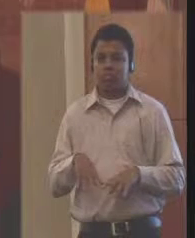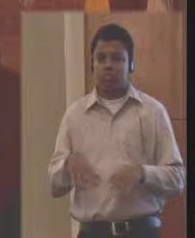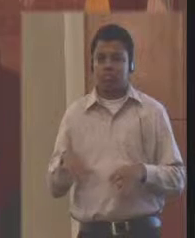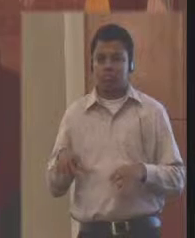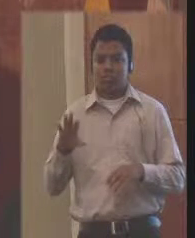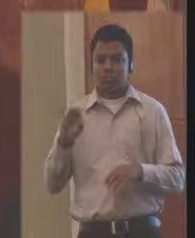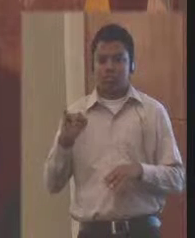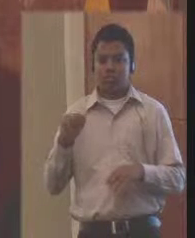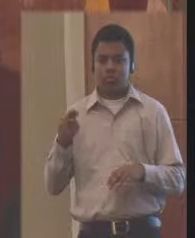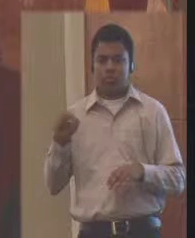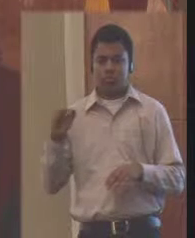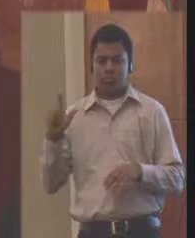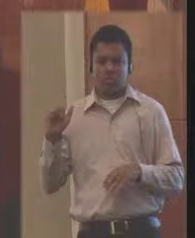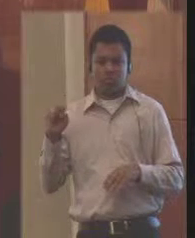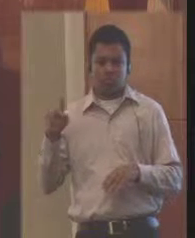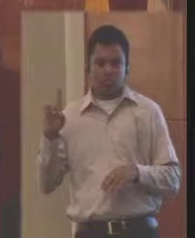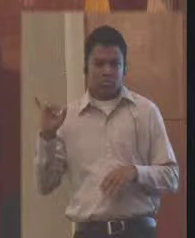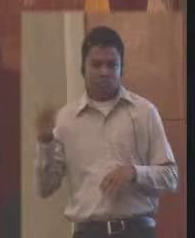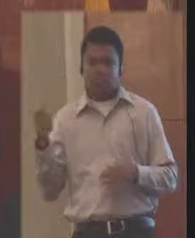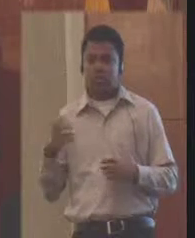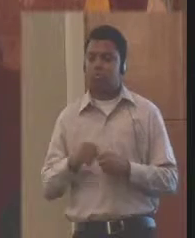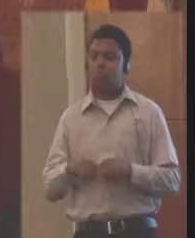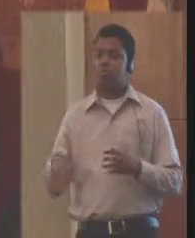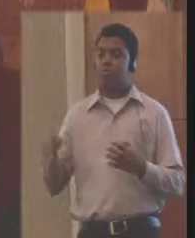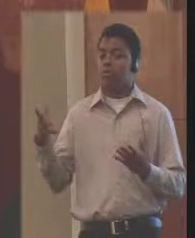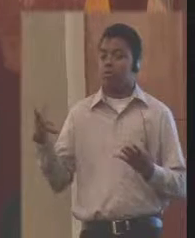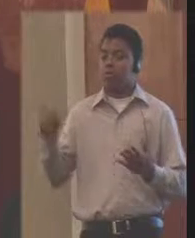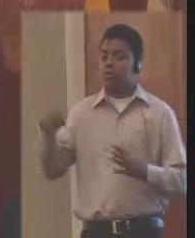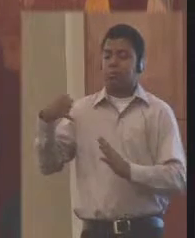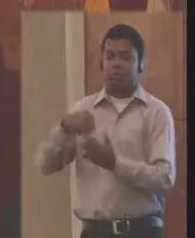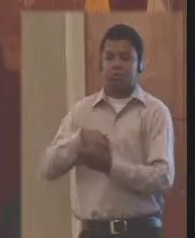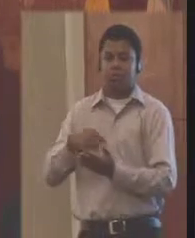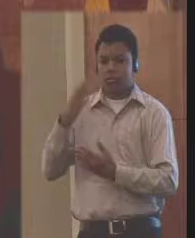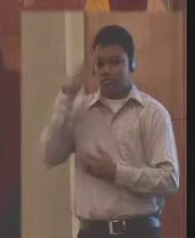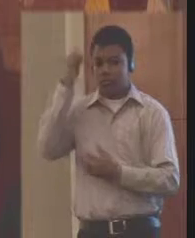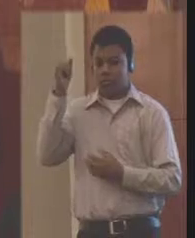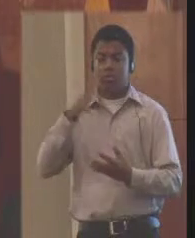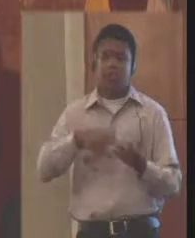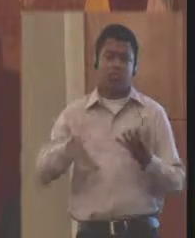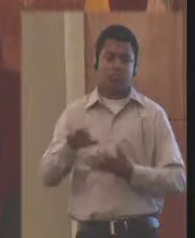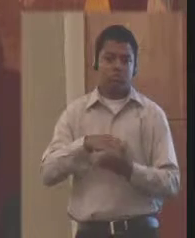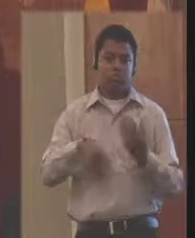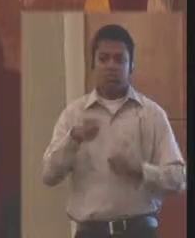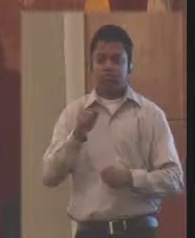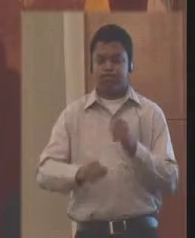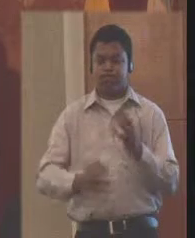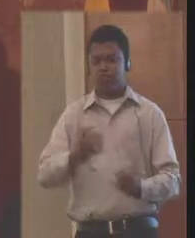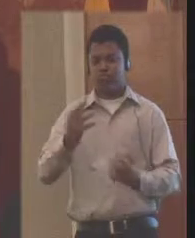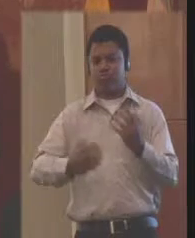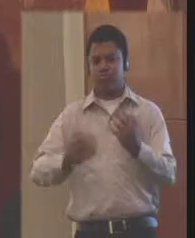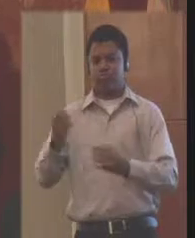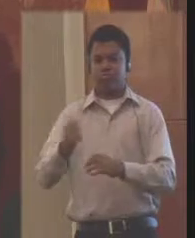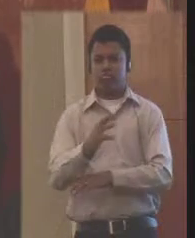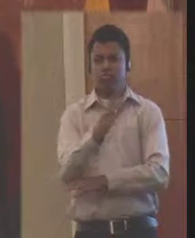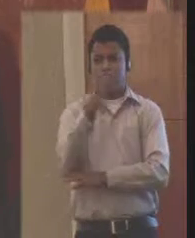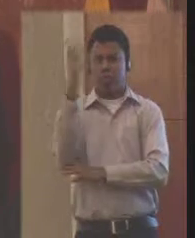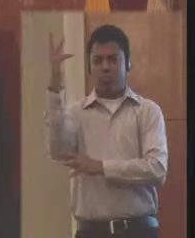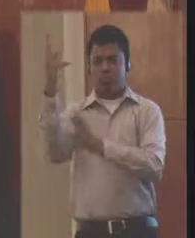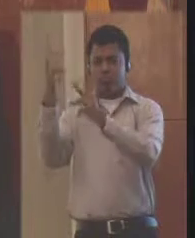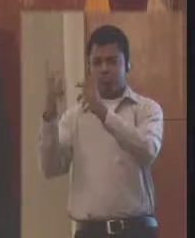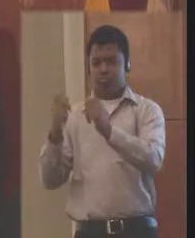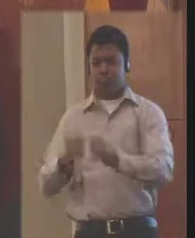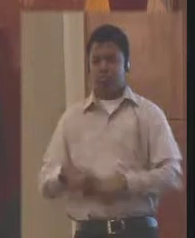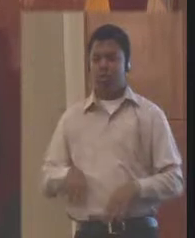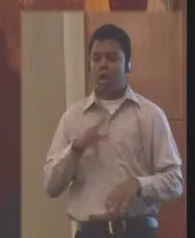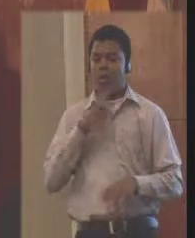natural hazards. They have their share of forest fires and floods, but really what's of concern to their government are the vulnerabilities that